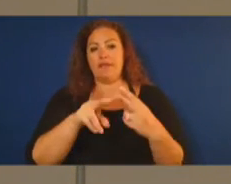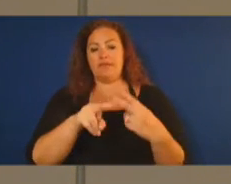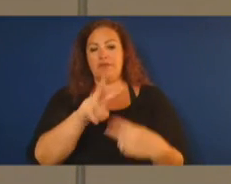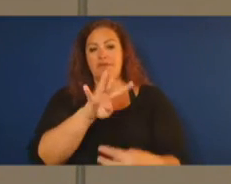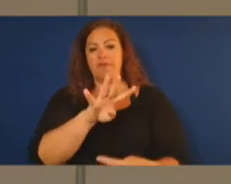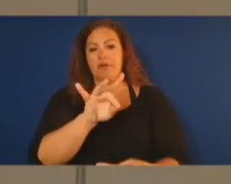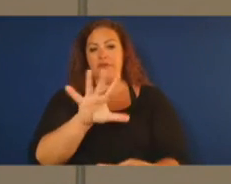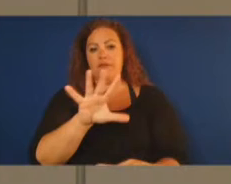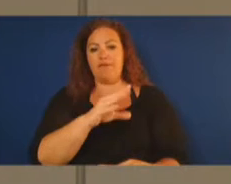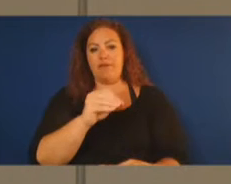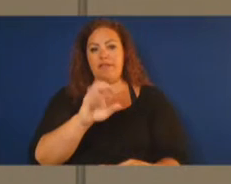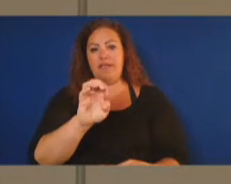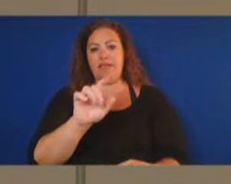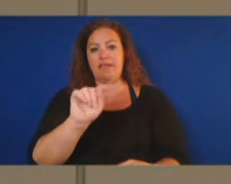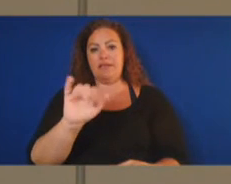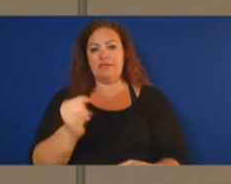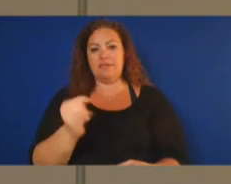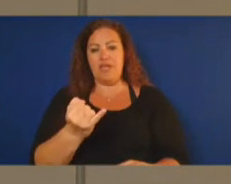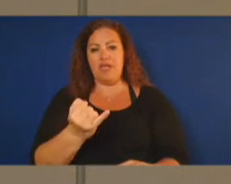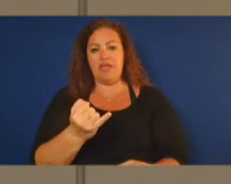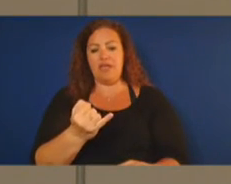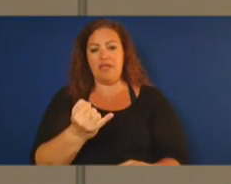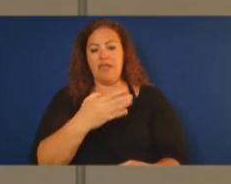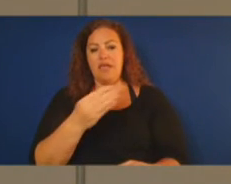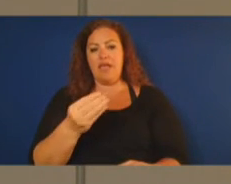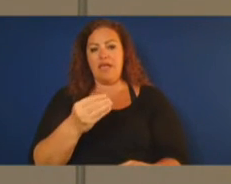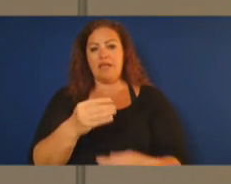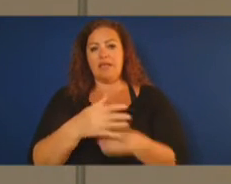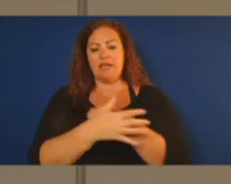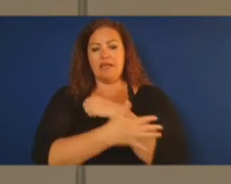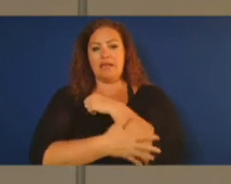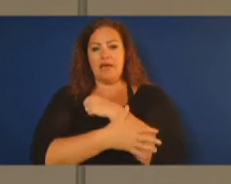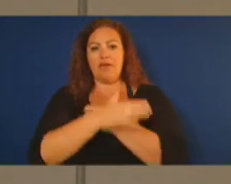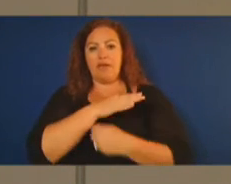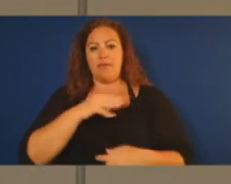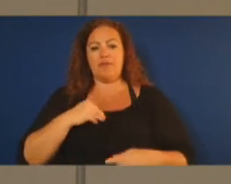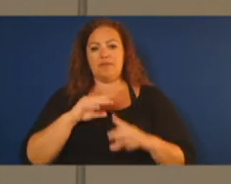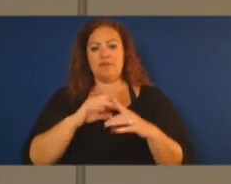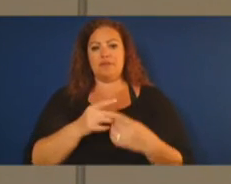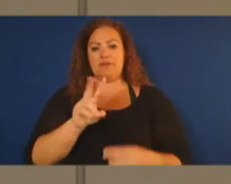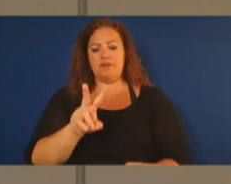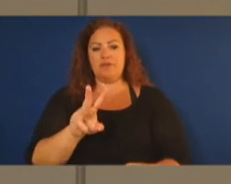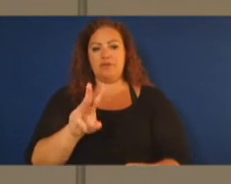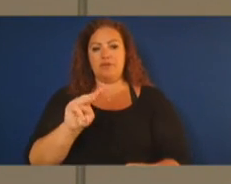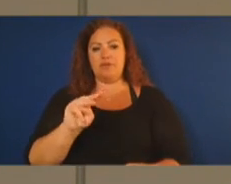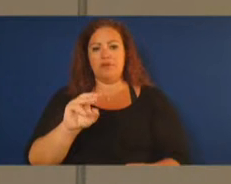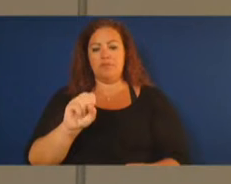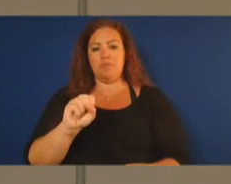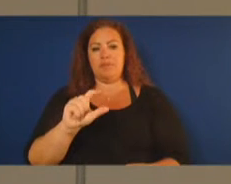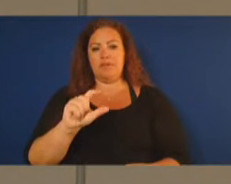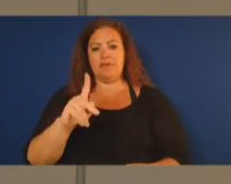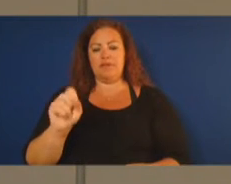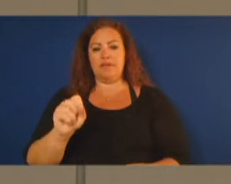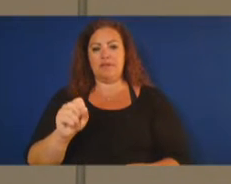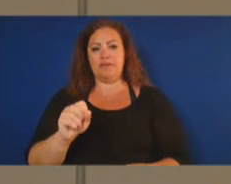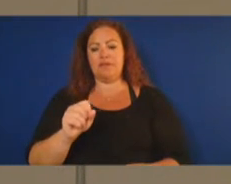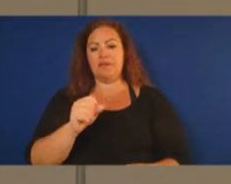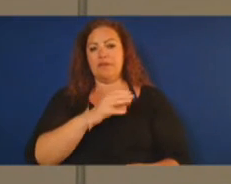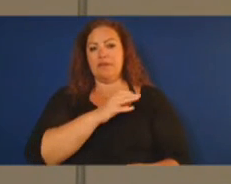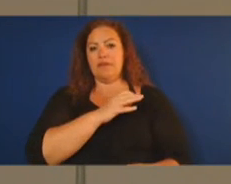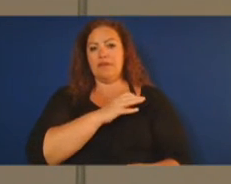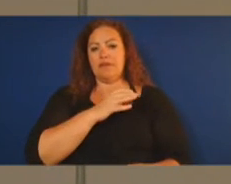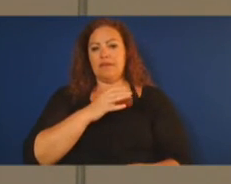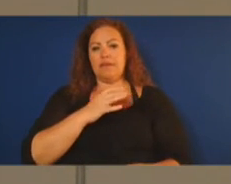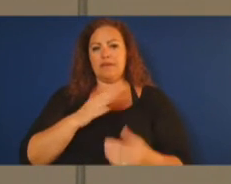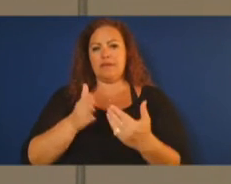the etj um it's in uh County Commission District to miss leak's district is closest to city council um District to Mr